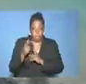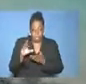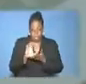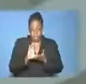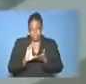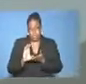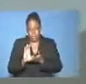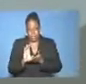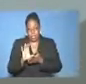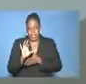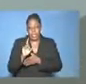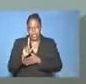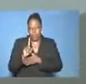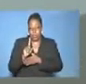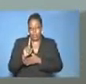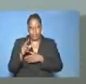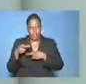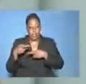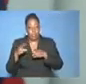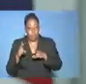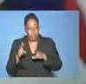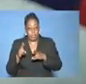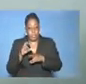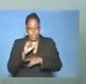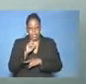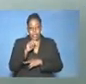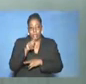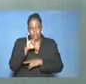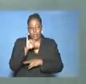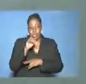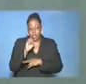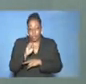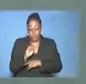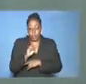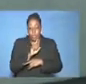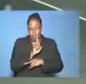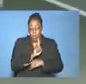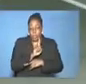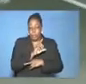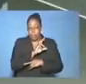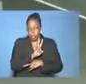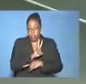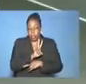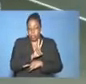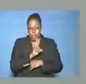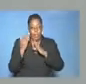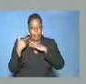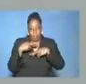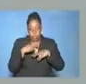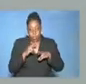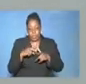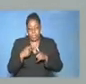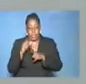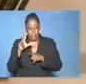center. 81 residential suites comprising studios, one and two bedrooms, as well as luxurious three bedrooms.